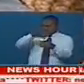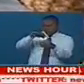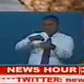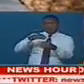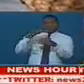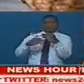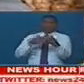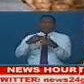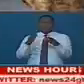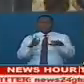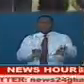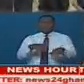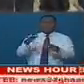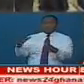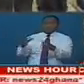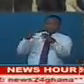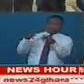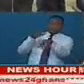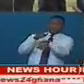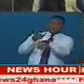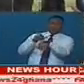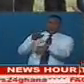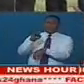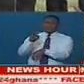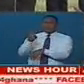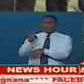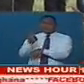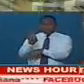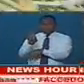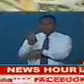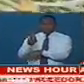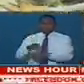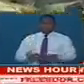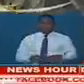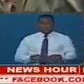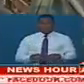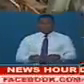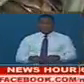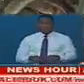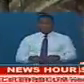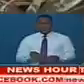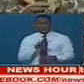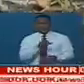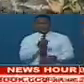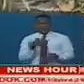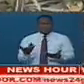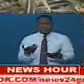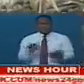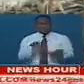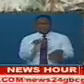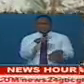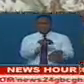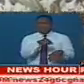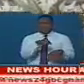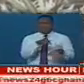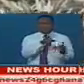to the increasing demand of the MD2 pineapple variety by importers in the EU and other markets. This led to a decline in the